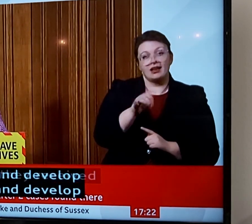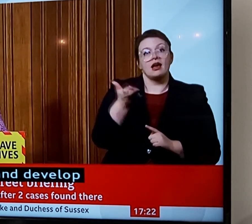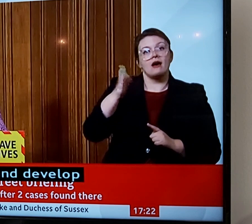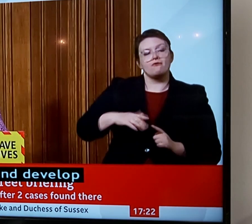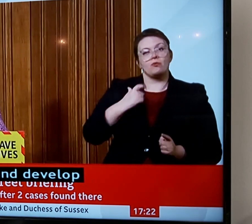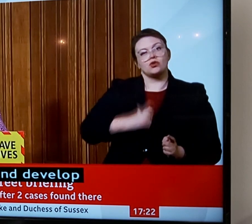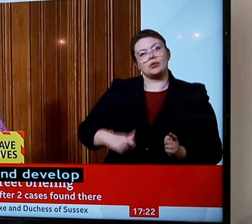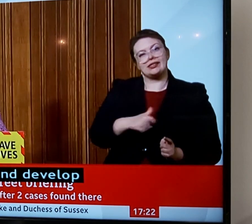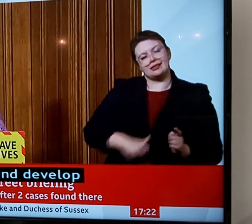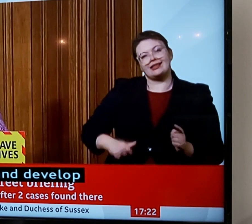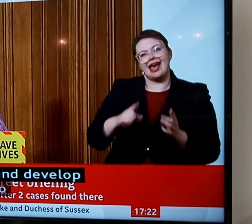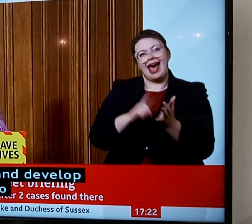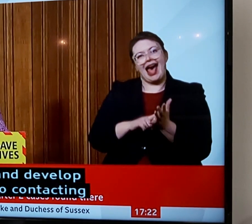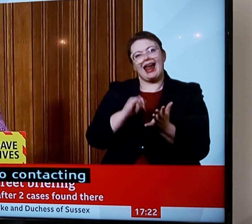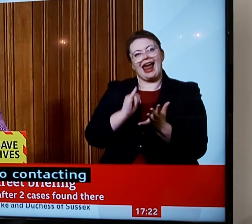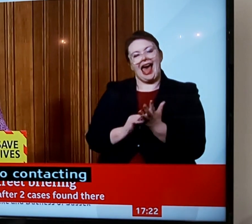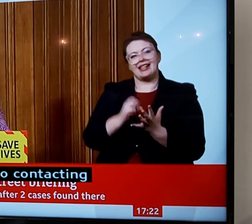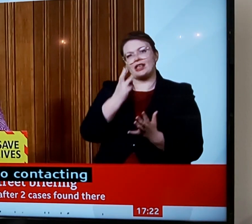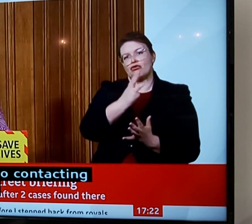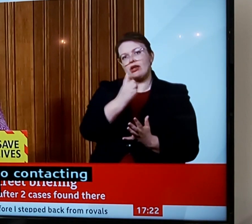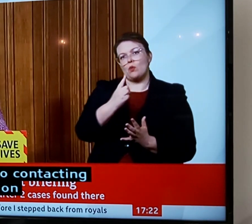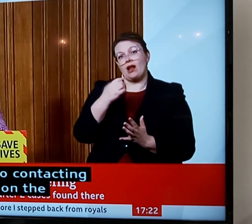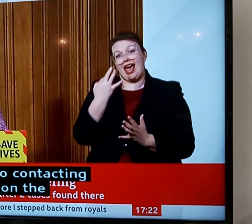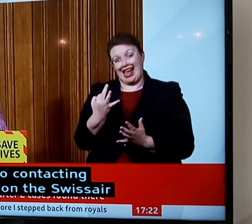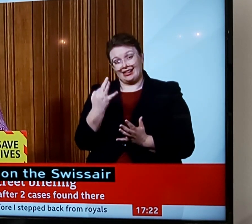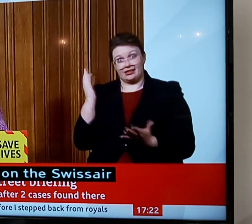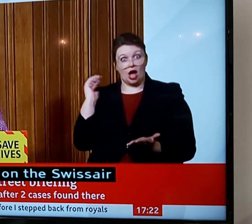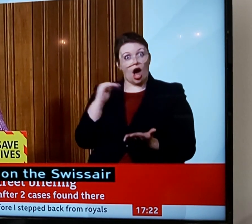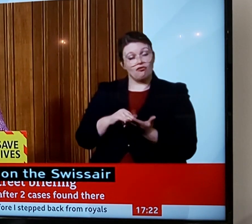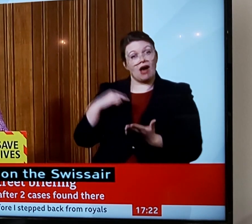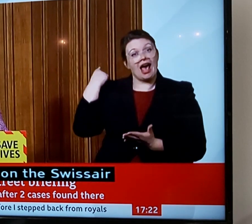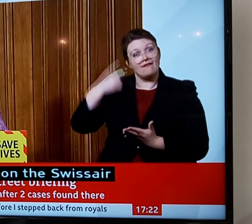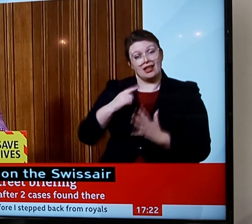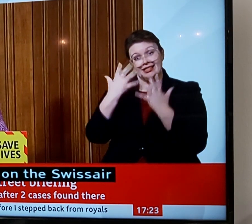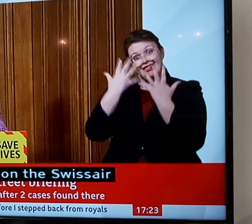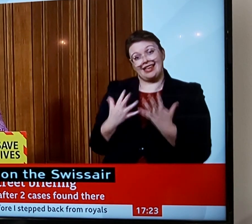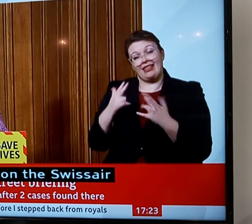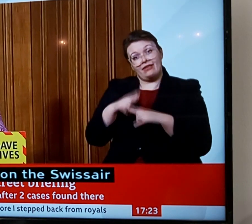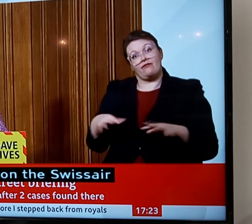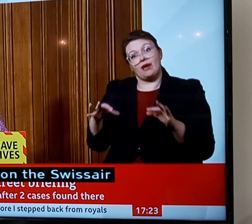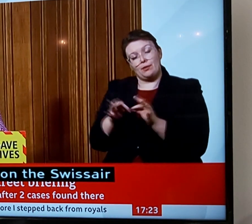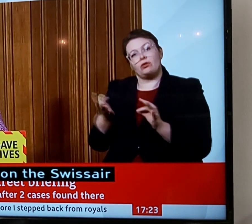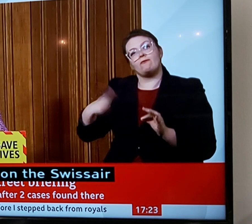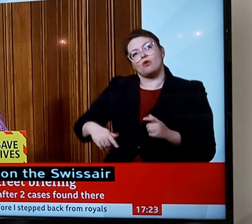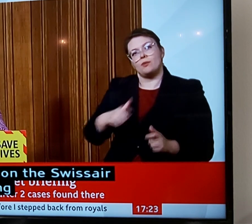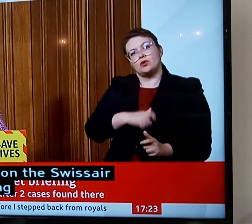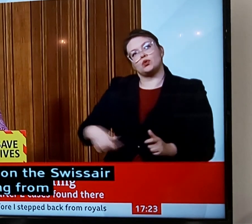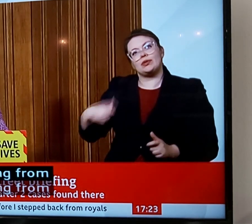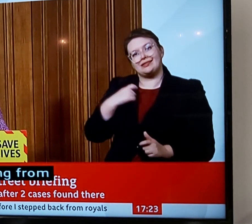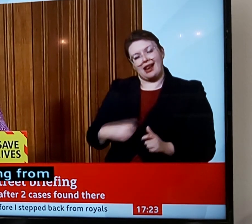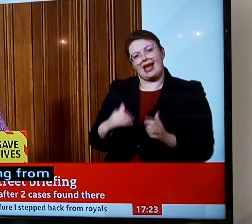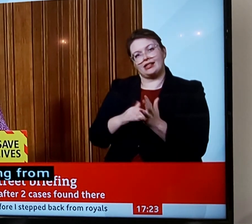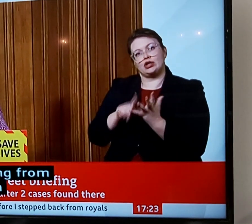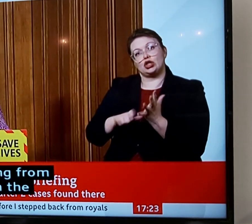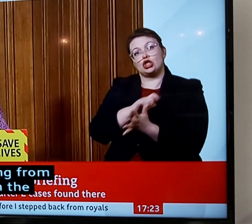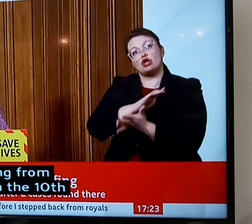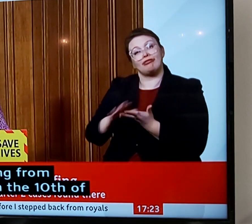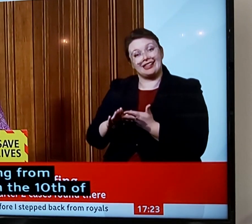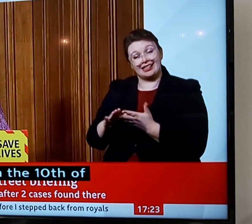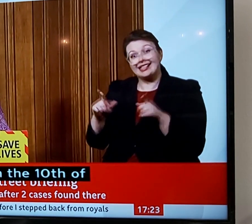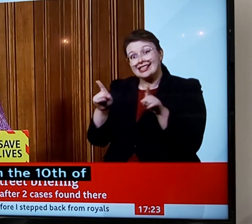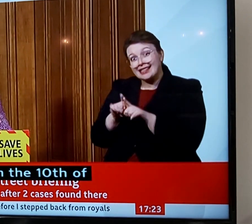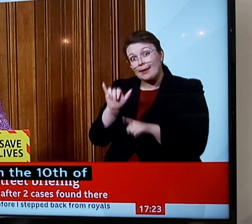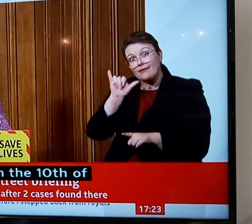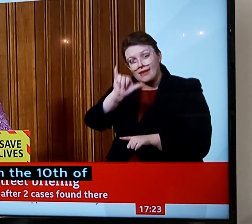LX318, travelling from Zurich into London on the 10th of February, to provide public health advice and to test them and their households. More